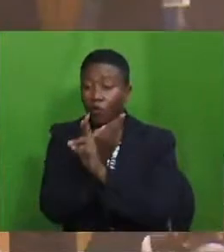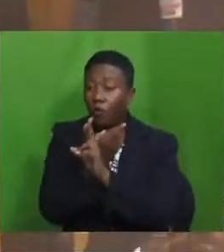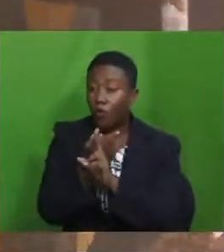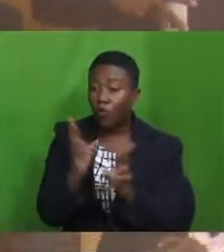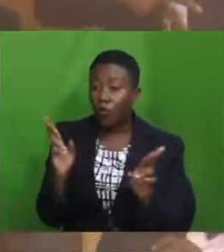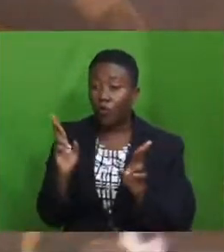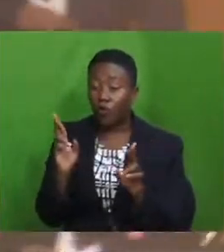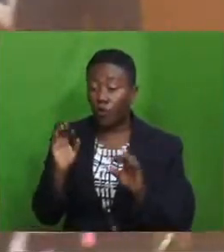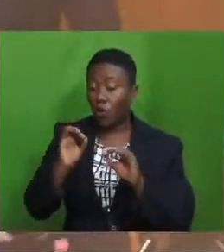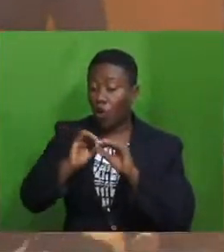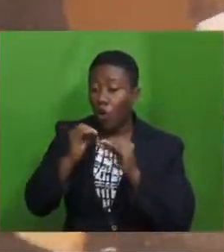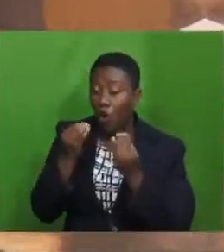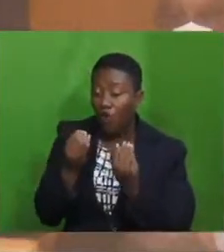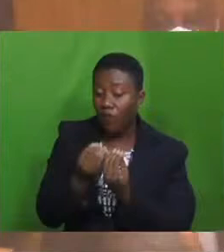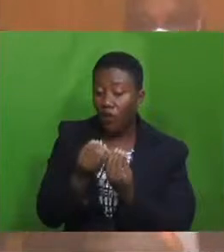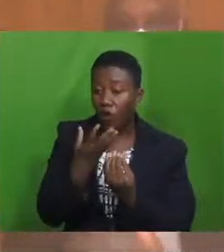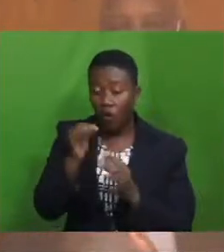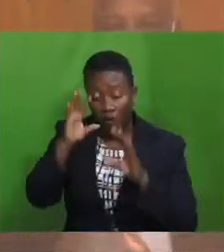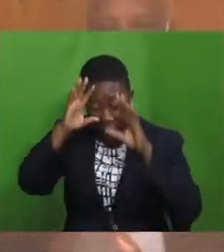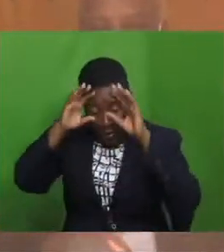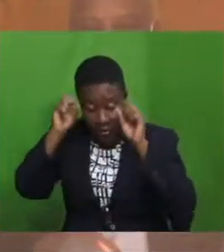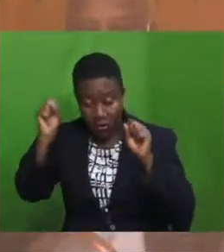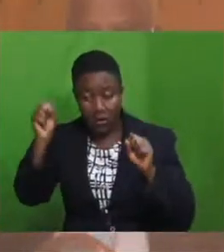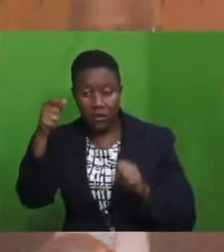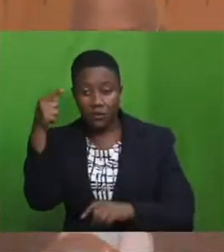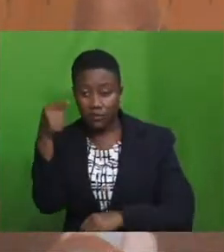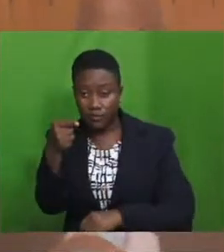Office of the President.